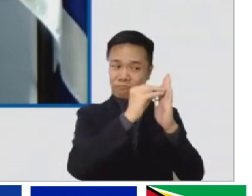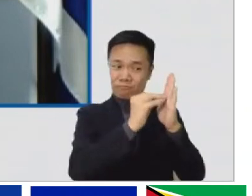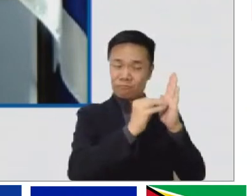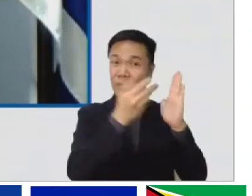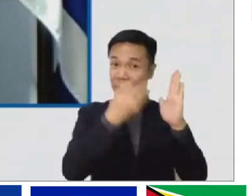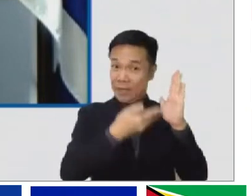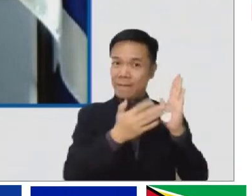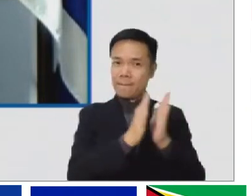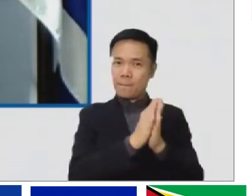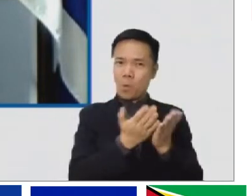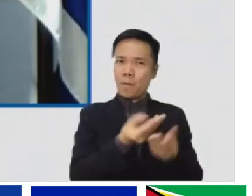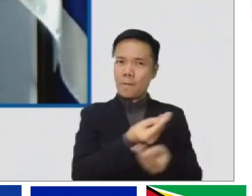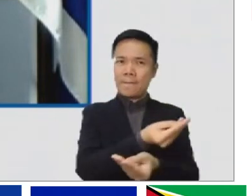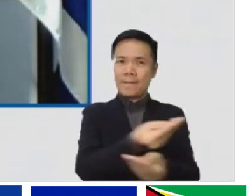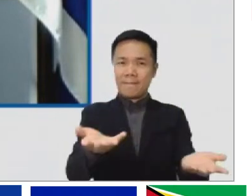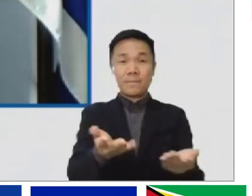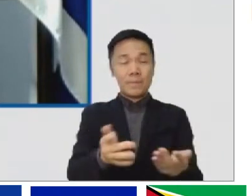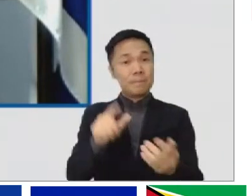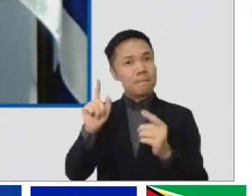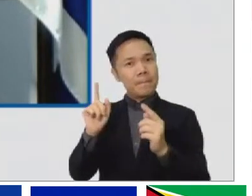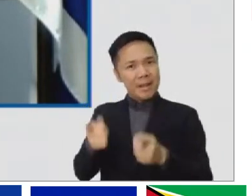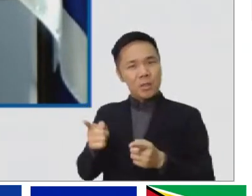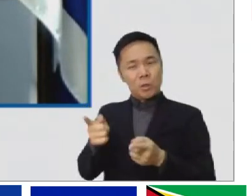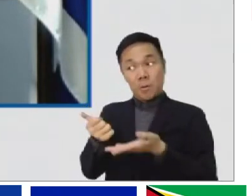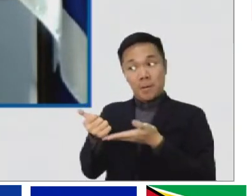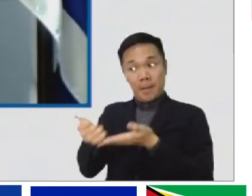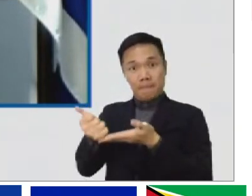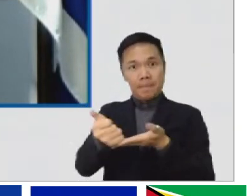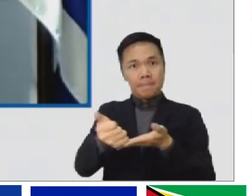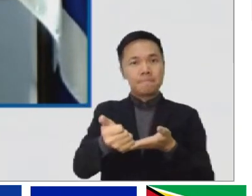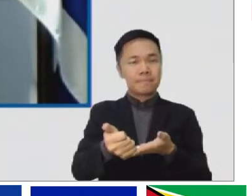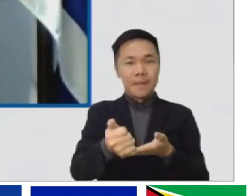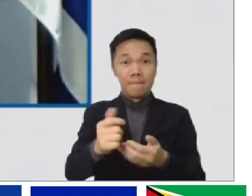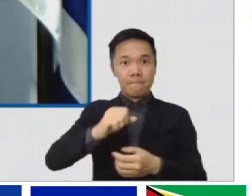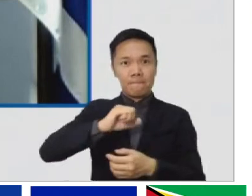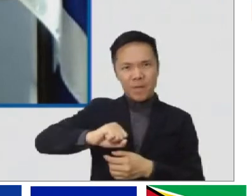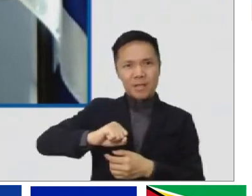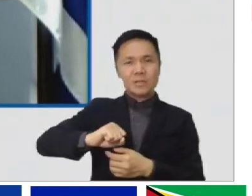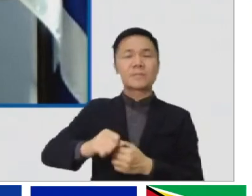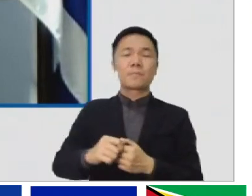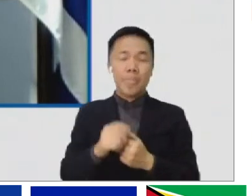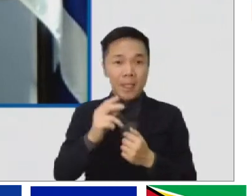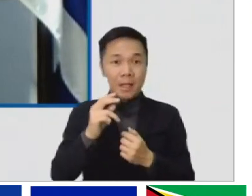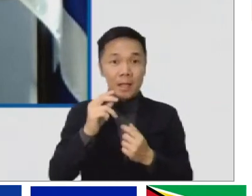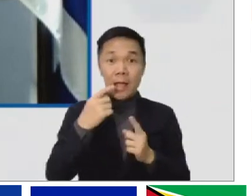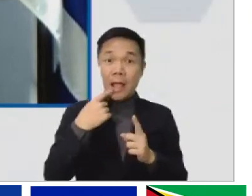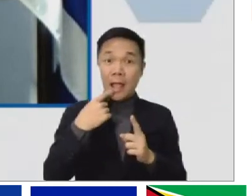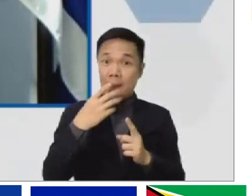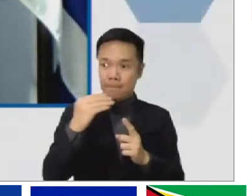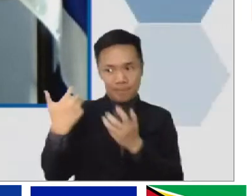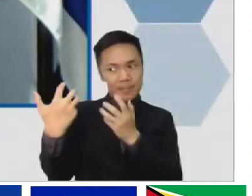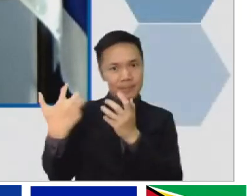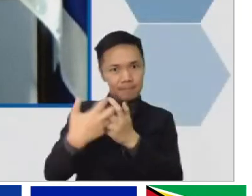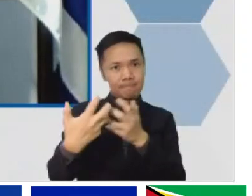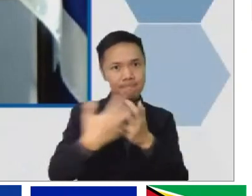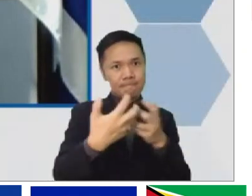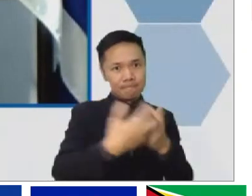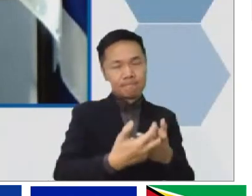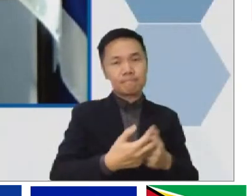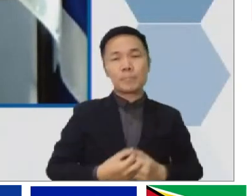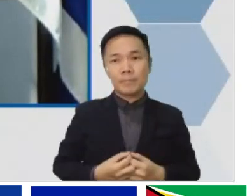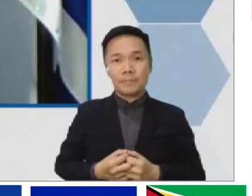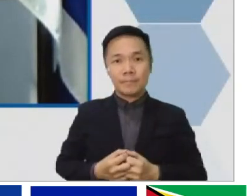timely and as soon as possible, and in the most accurate way possible. That is